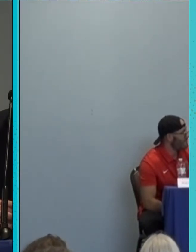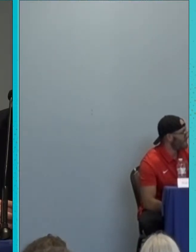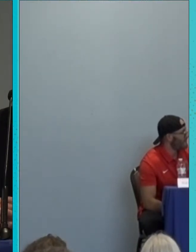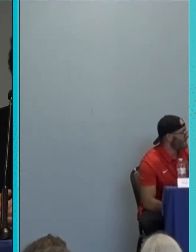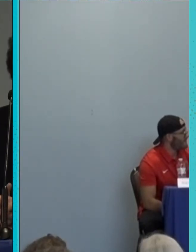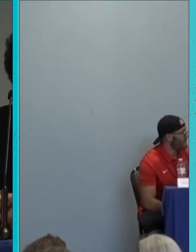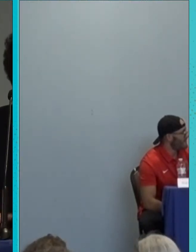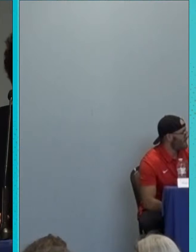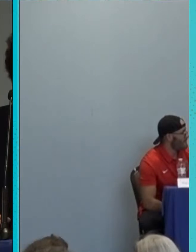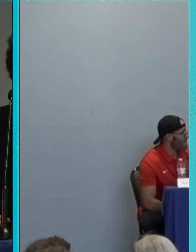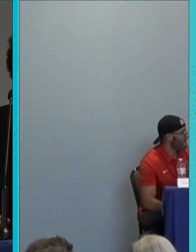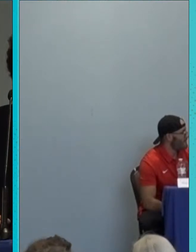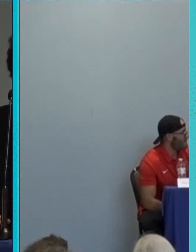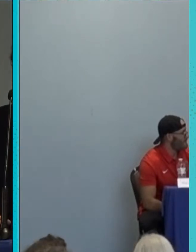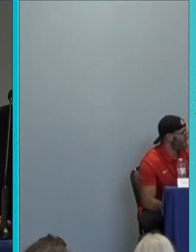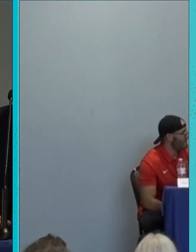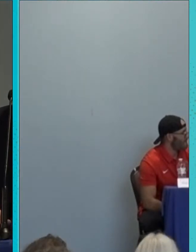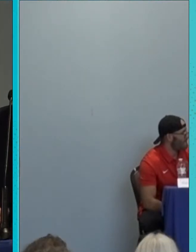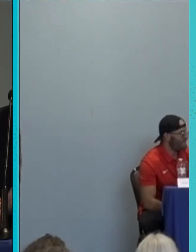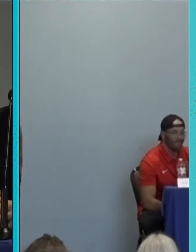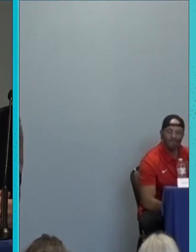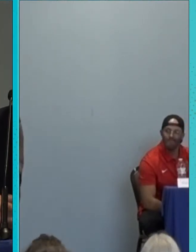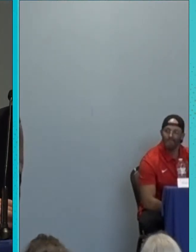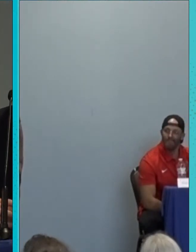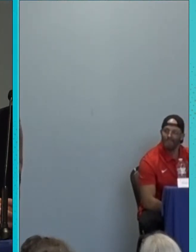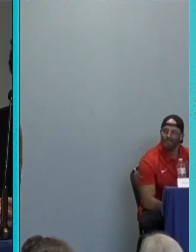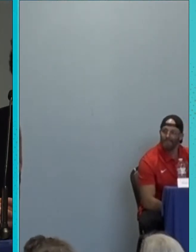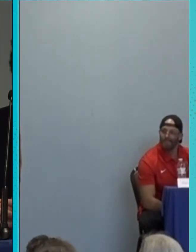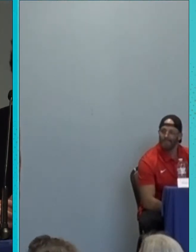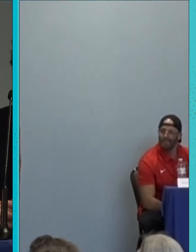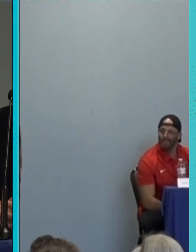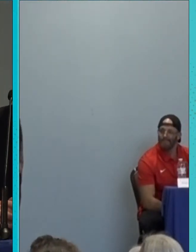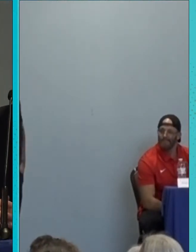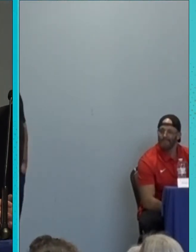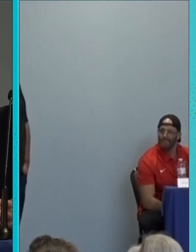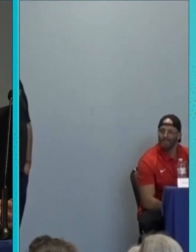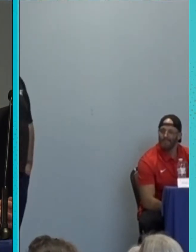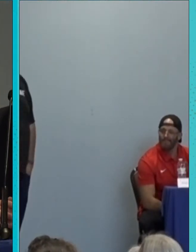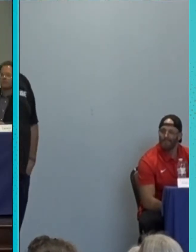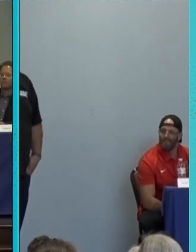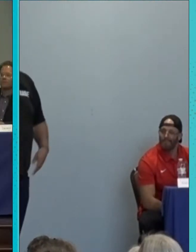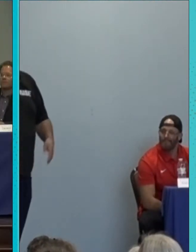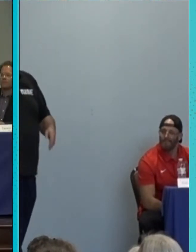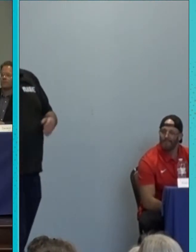on the iPad or on the sideline as a coach, and it would be sent to the quarterback.